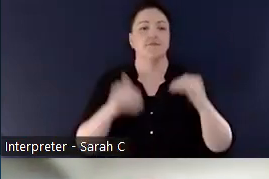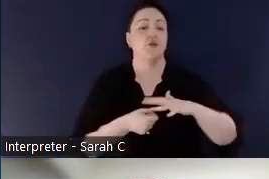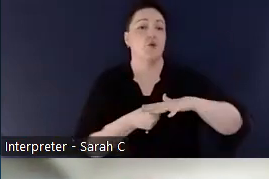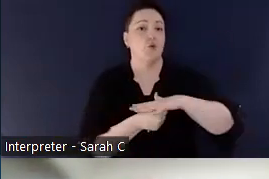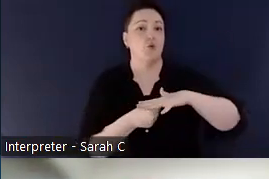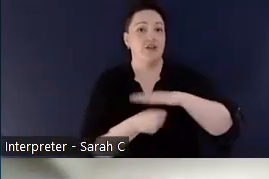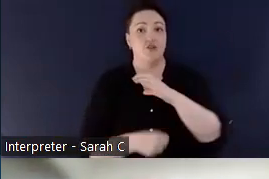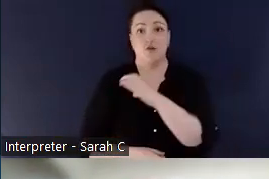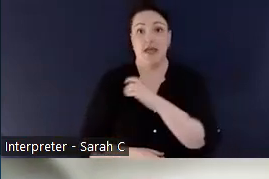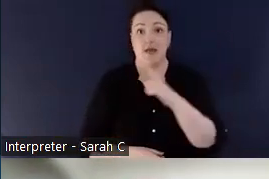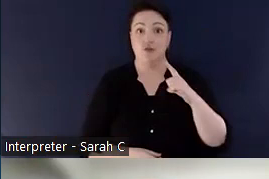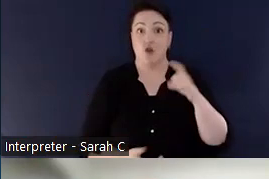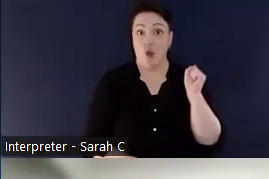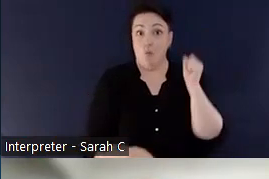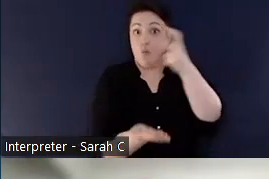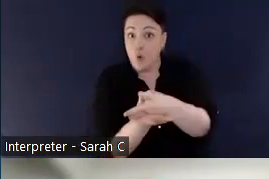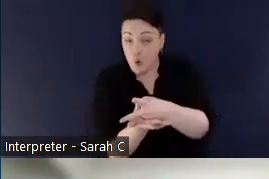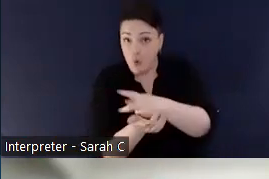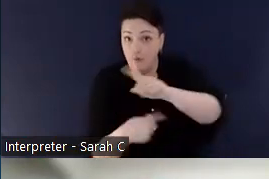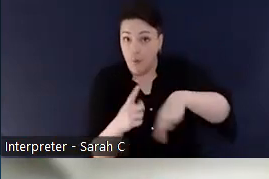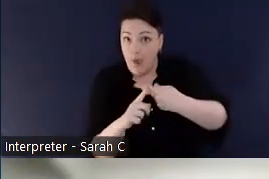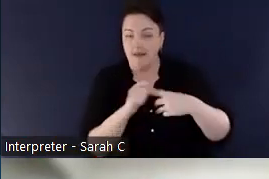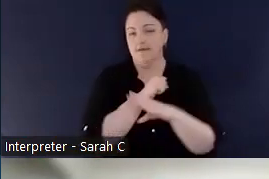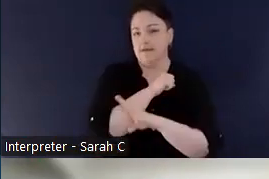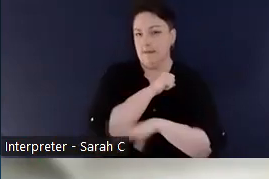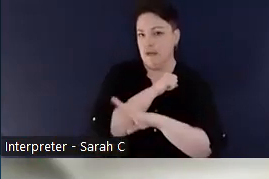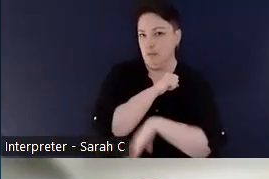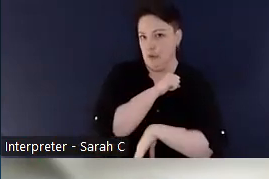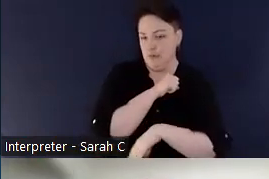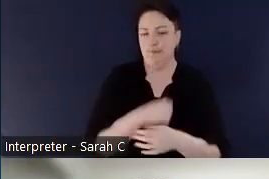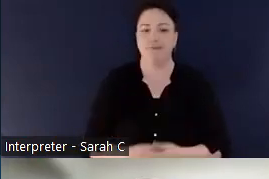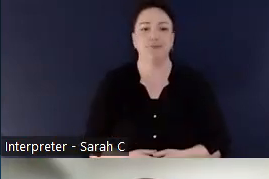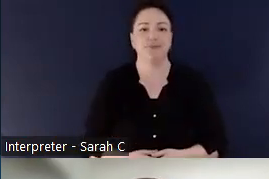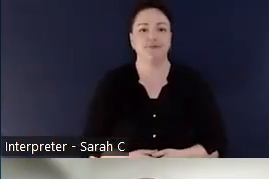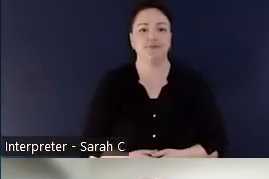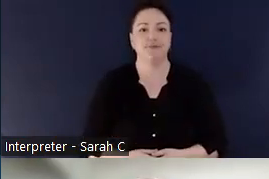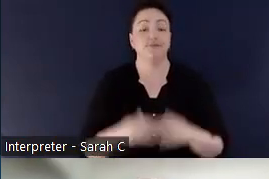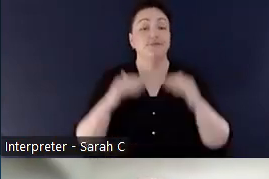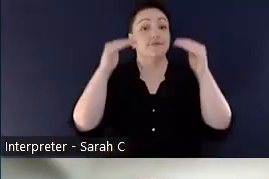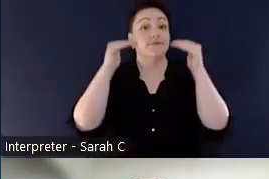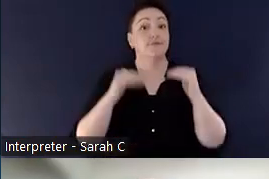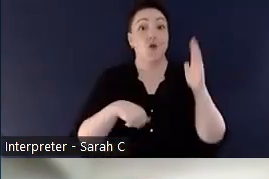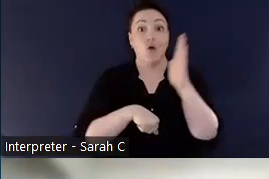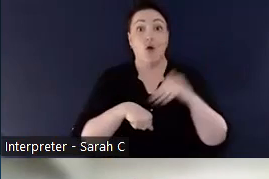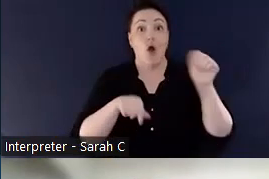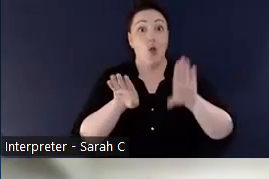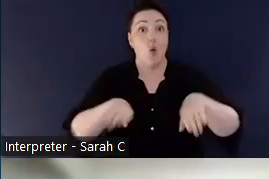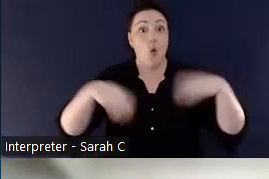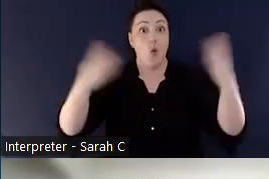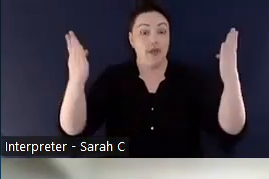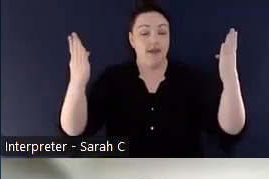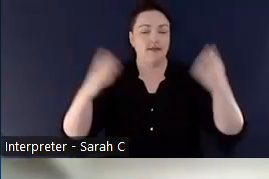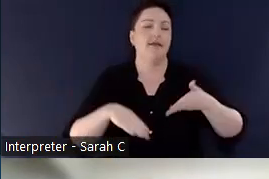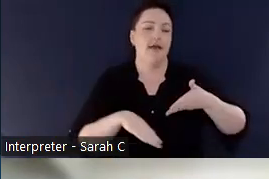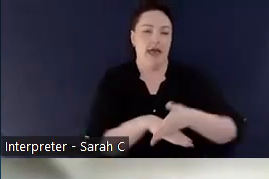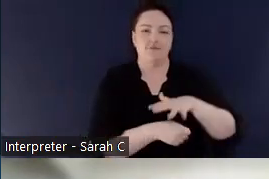our program guidelines in September. And then we will be opening the call after our regional council